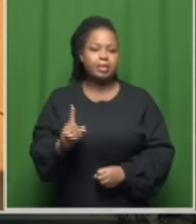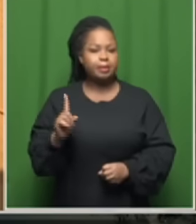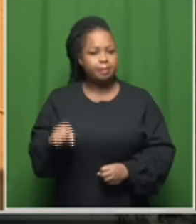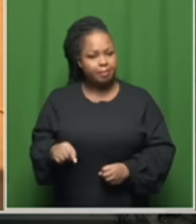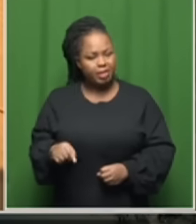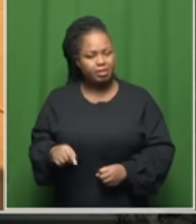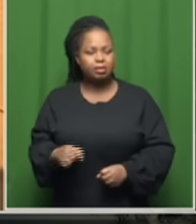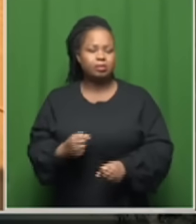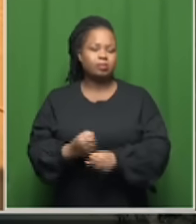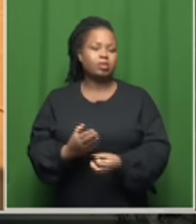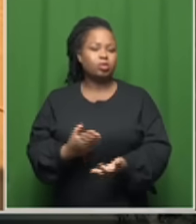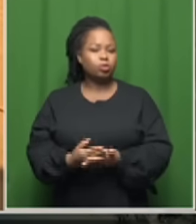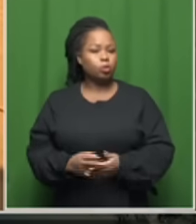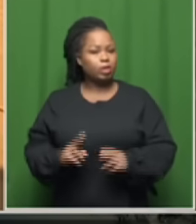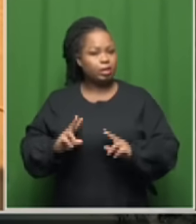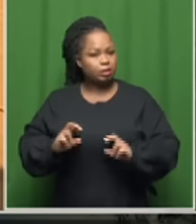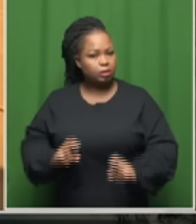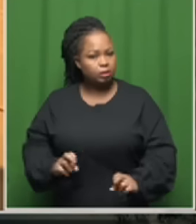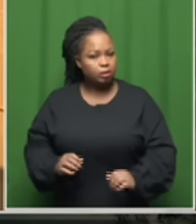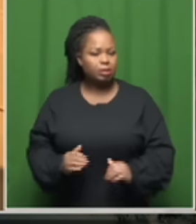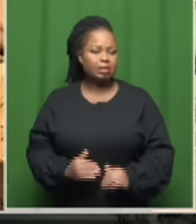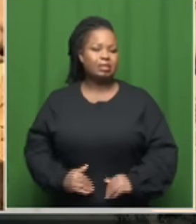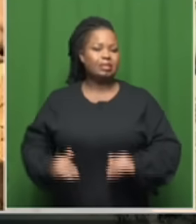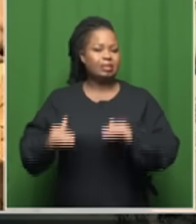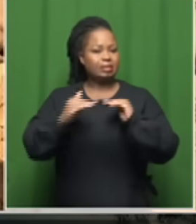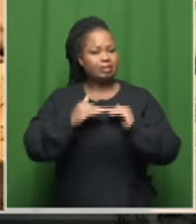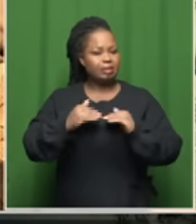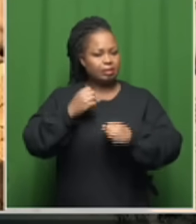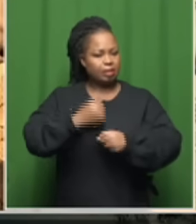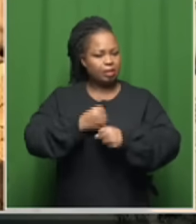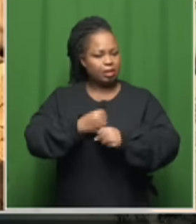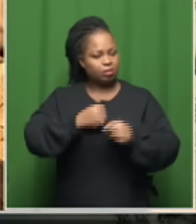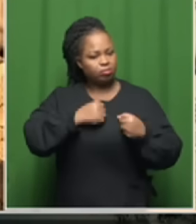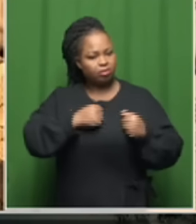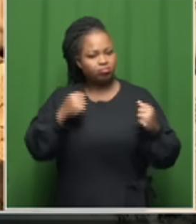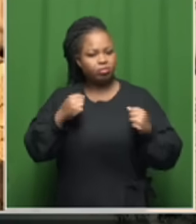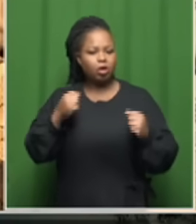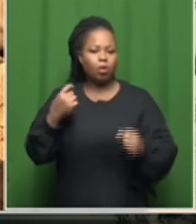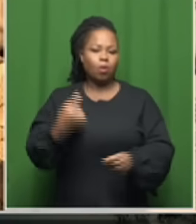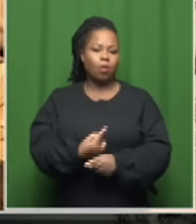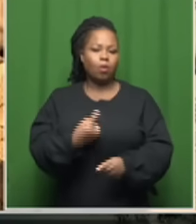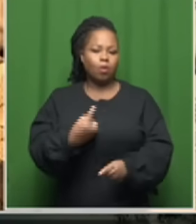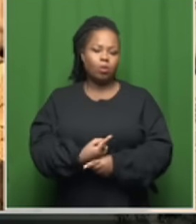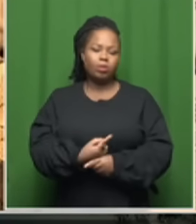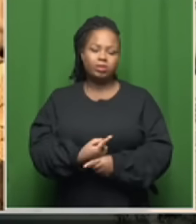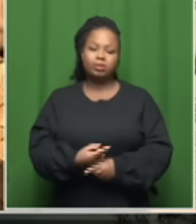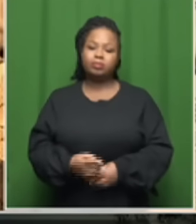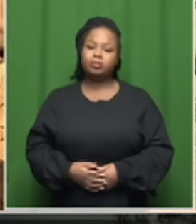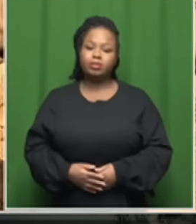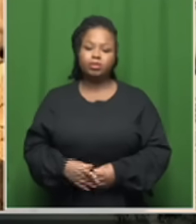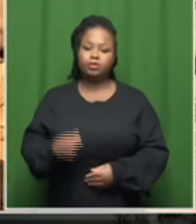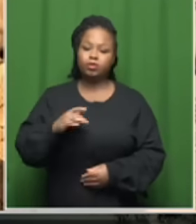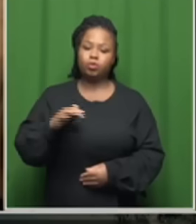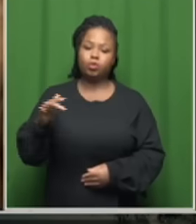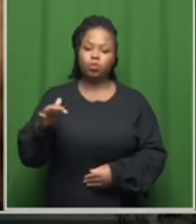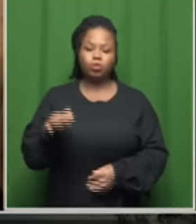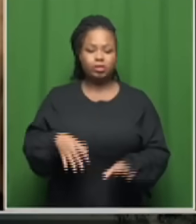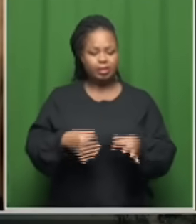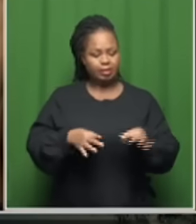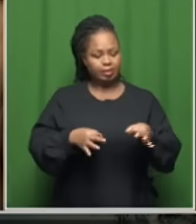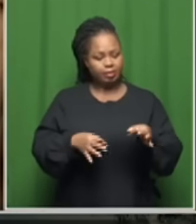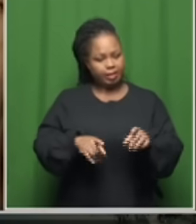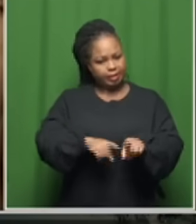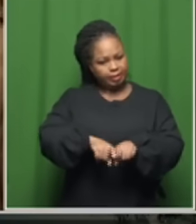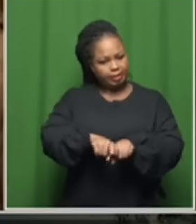level best to meet the standards, ensure that they are transparent all the time. The results of water sample testing,